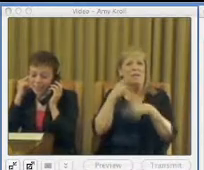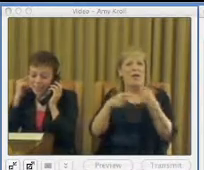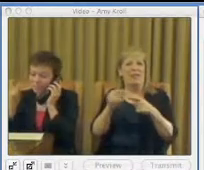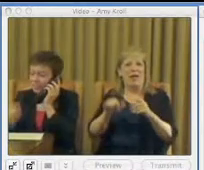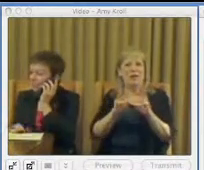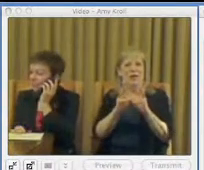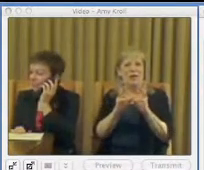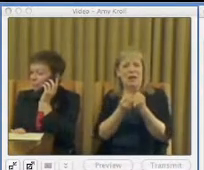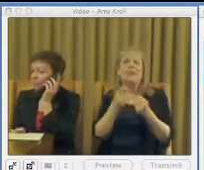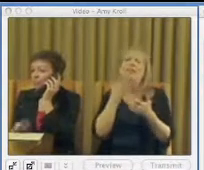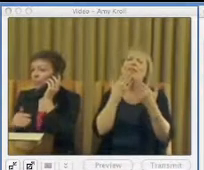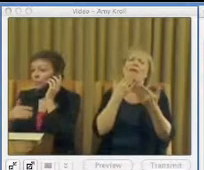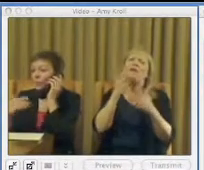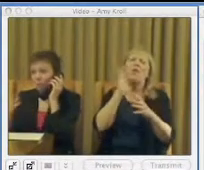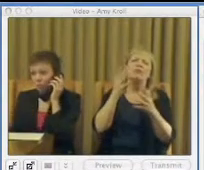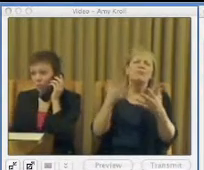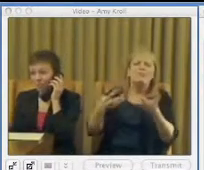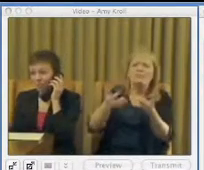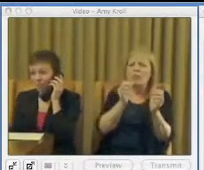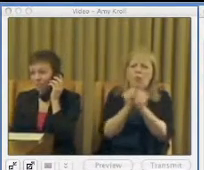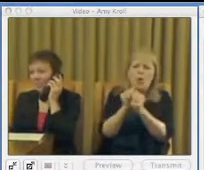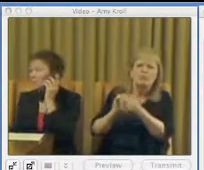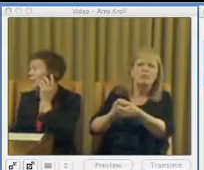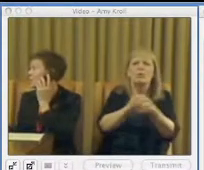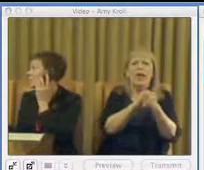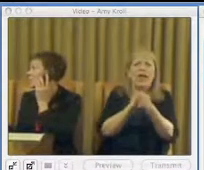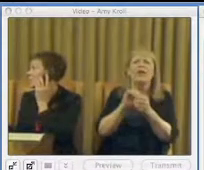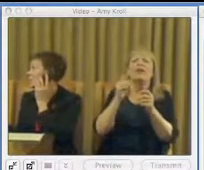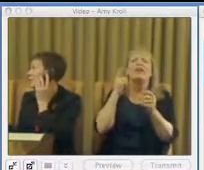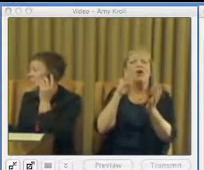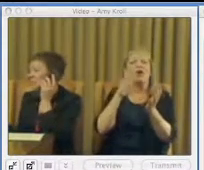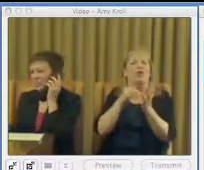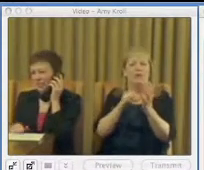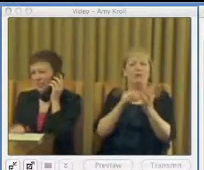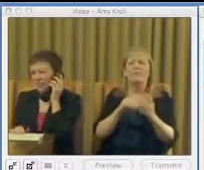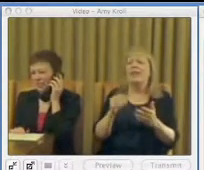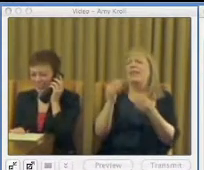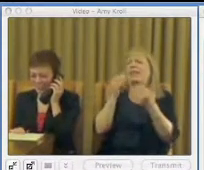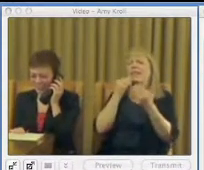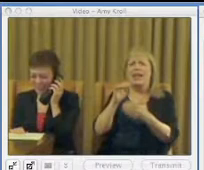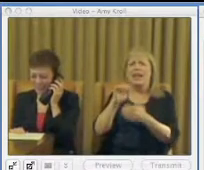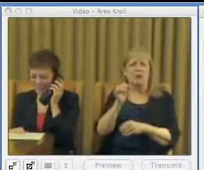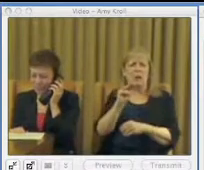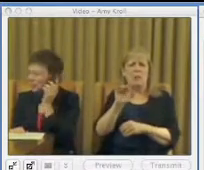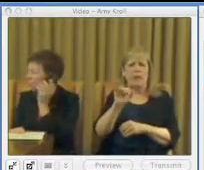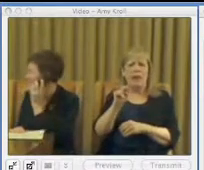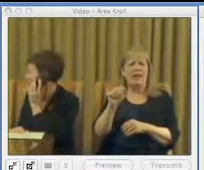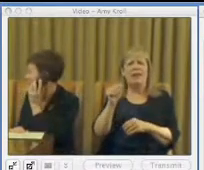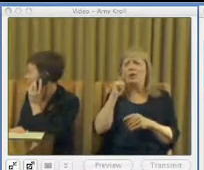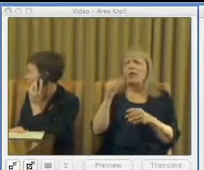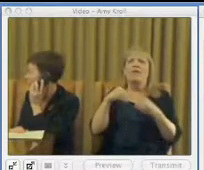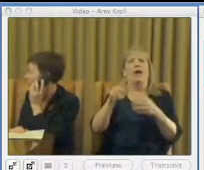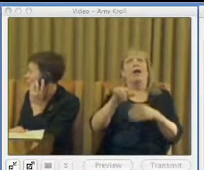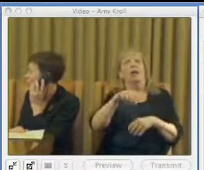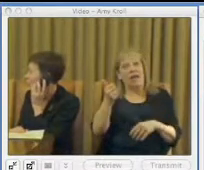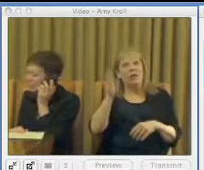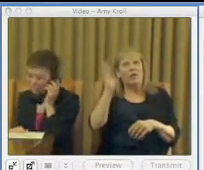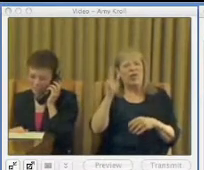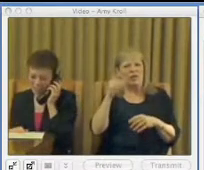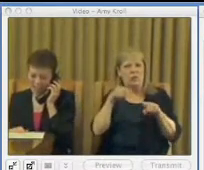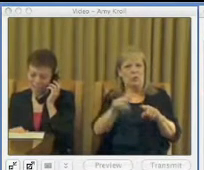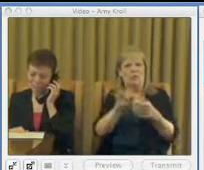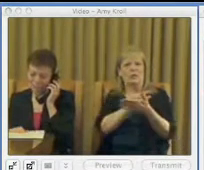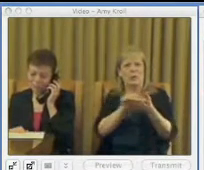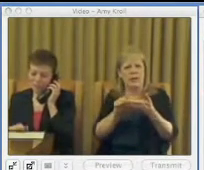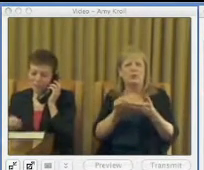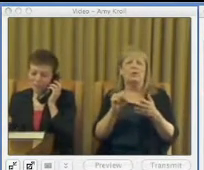community. And I appreciate, Jemina, you doing one more presentation in what has been an incredibly busy week here. So thank you